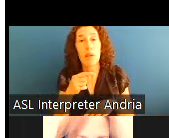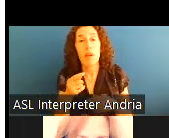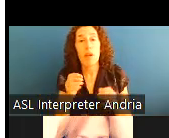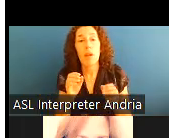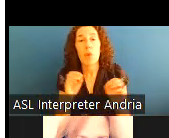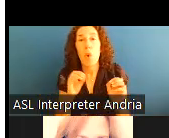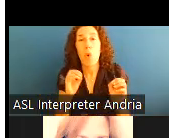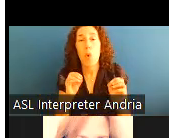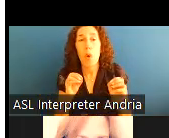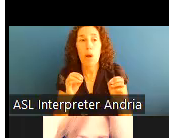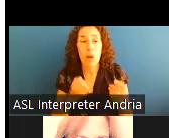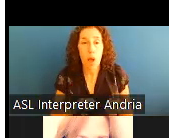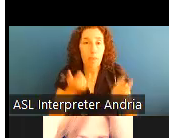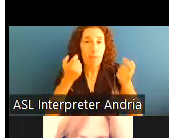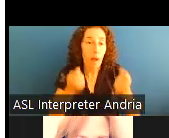evidence preservation.